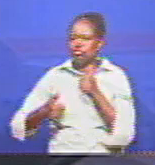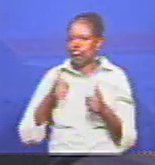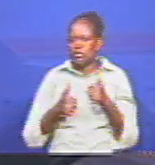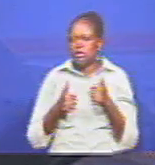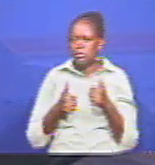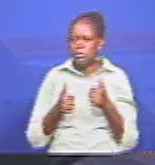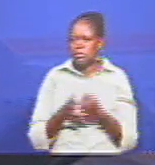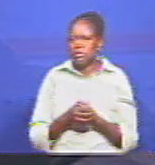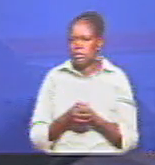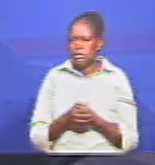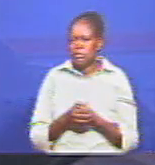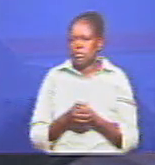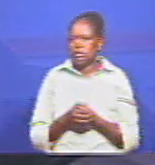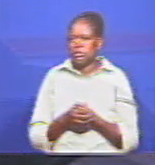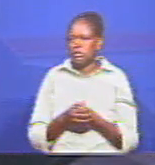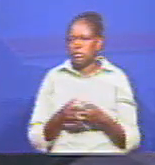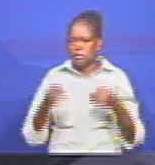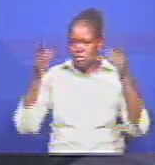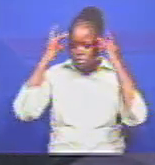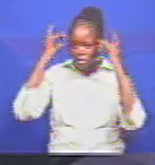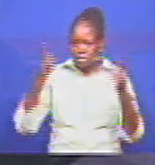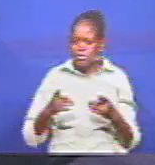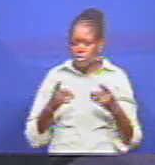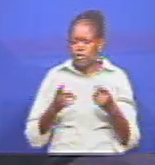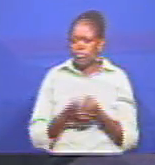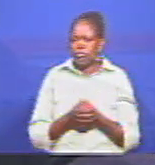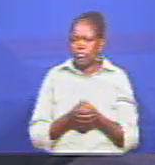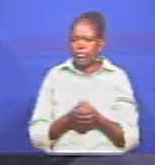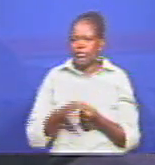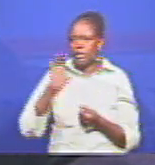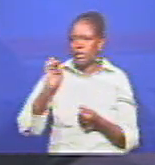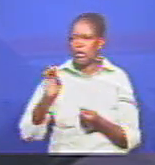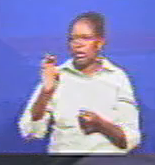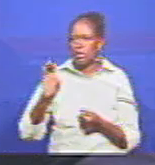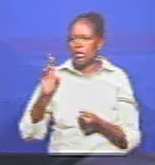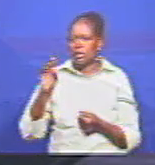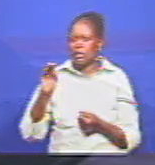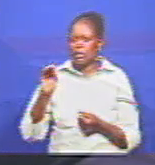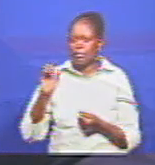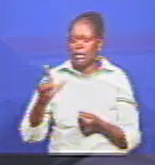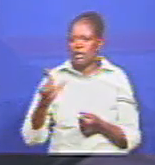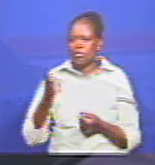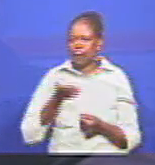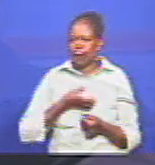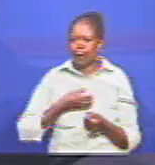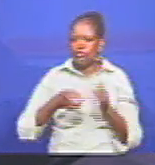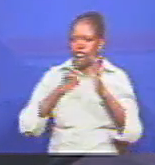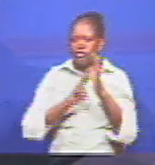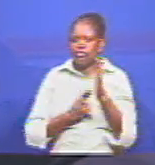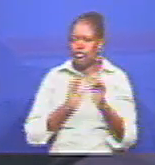decisions actually of the seven ecumenical councils, mm-hmm. Where the rules of the church